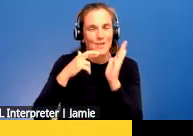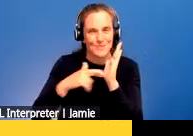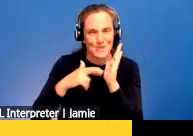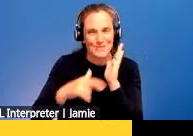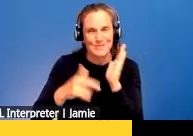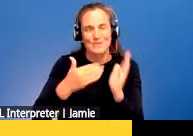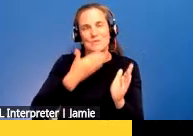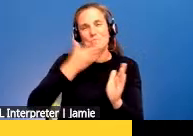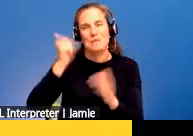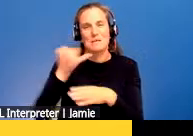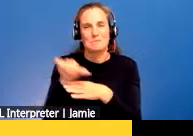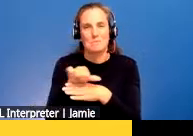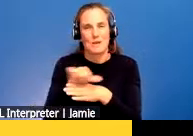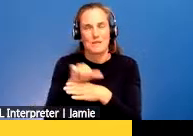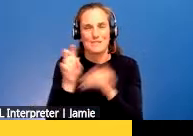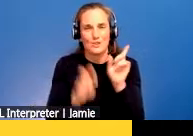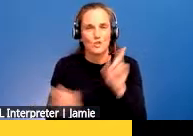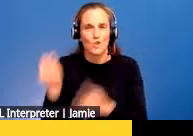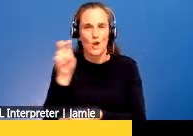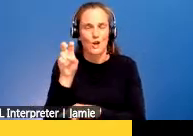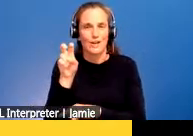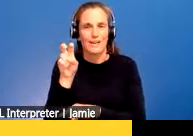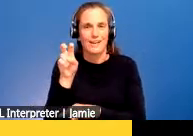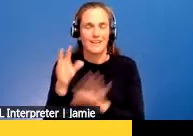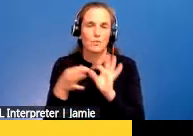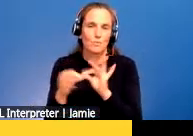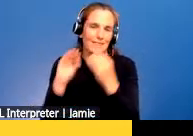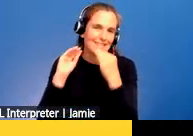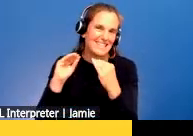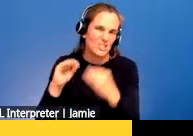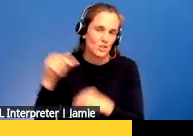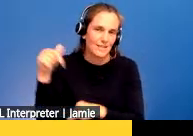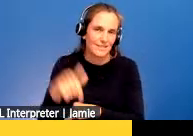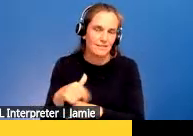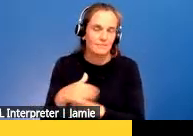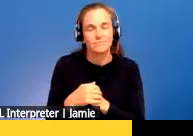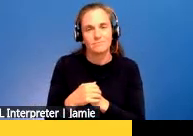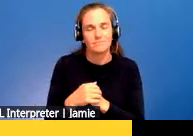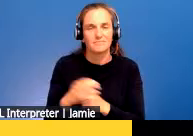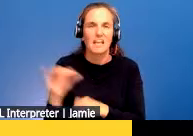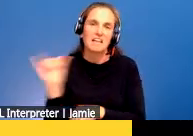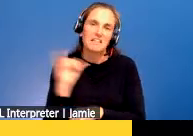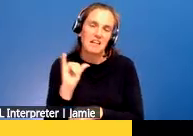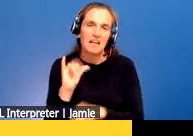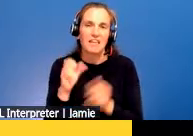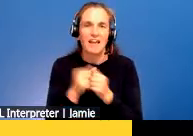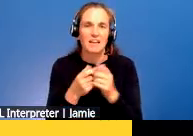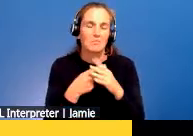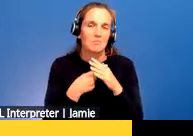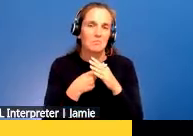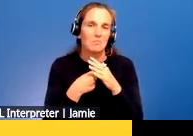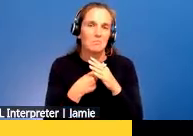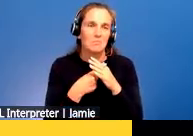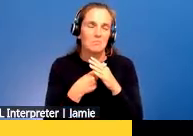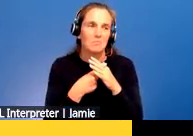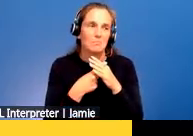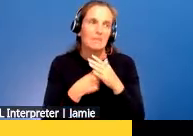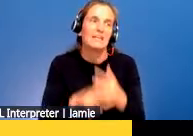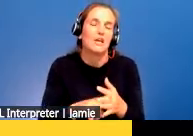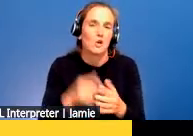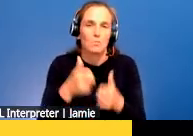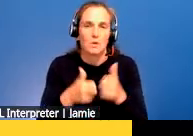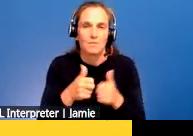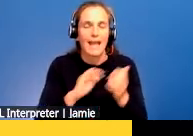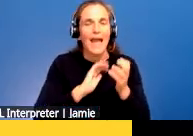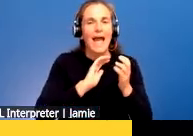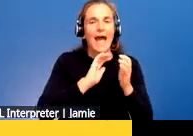practices kind of journey in teaching this? It's kind of a bootstrap problem. Like, how do you begin to begin? So Sure. there's a lot of